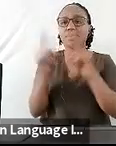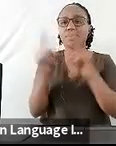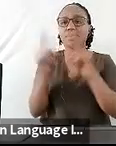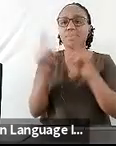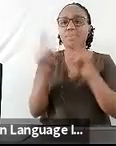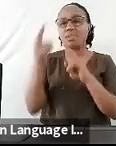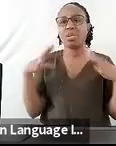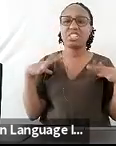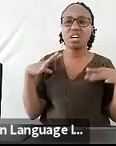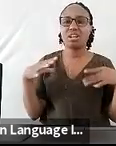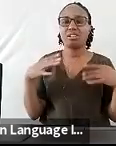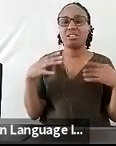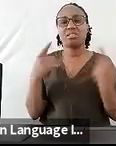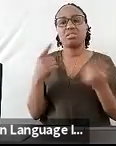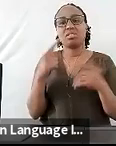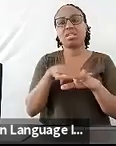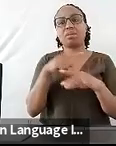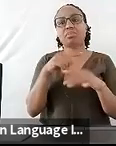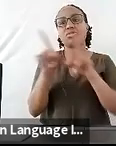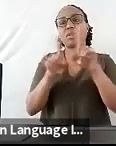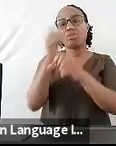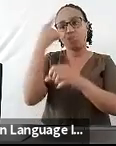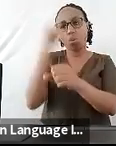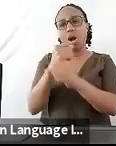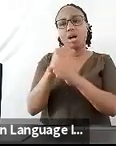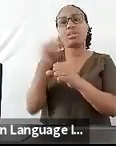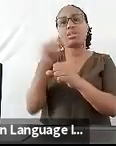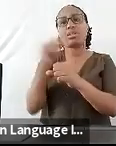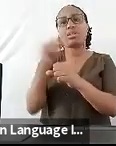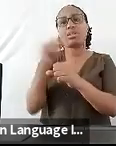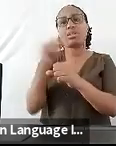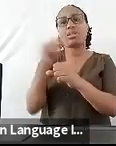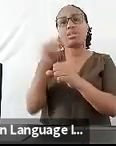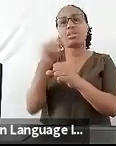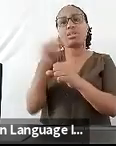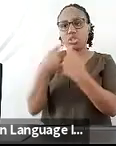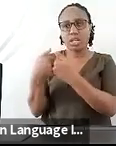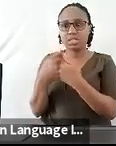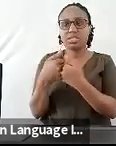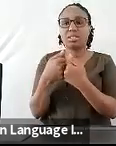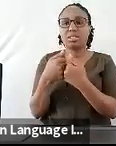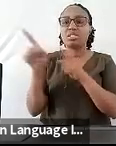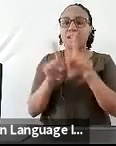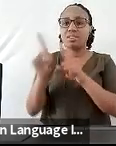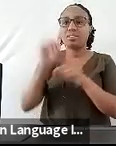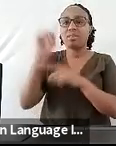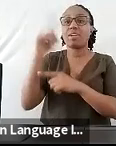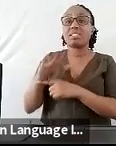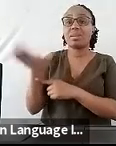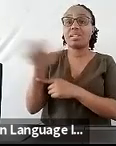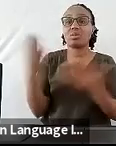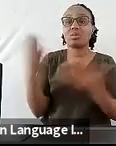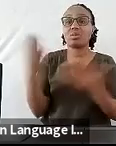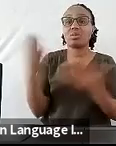company sponsored them, so they know the challenges there. But travel might be the first place where they've encountered these challenges. So I'd love to hear from